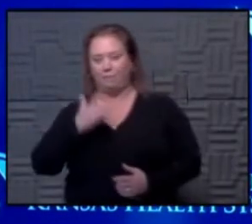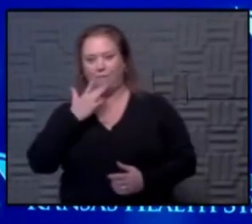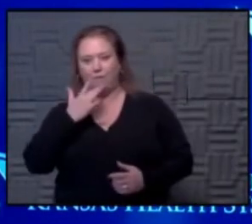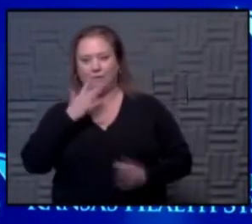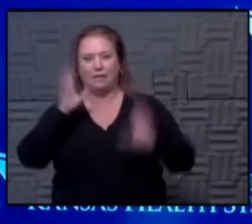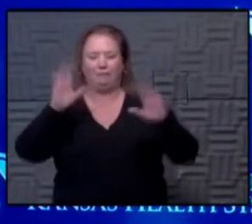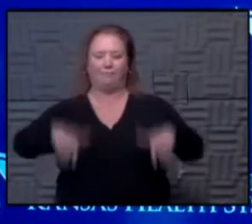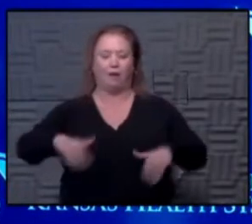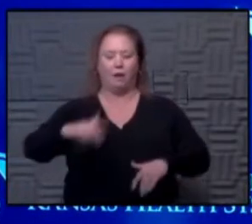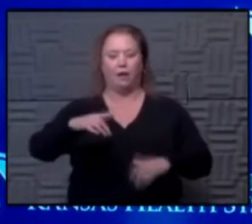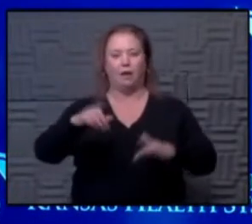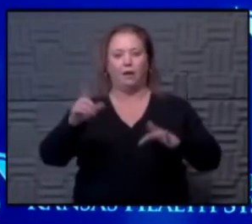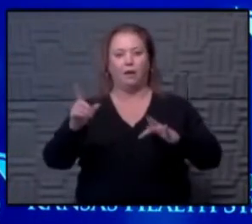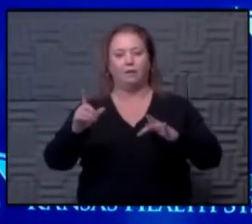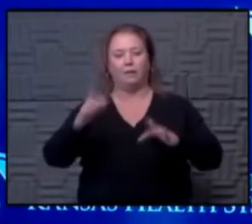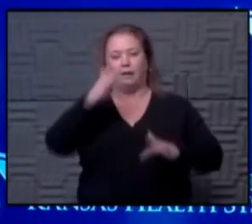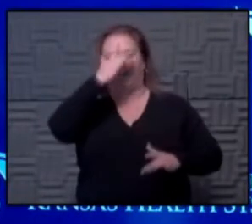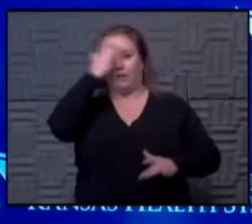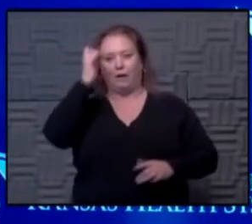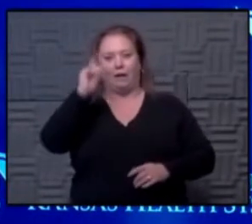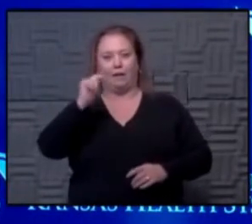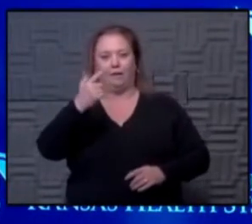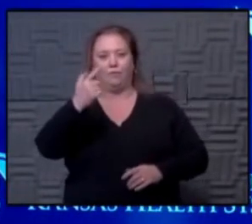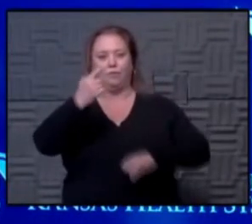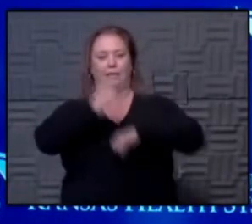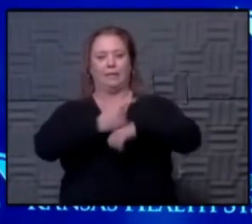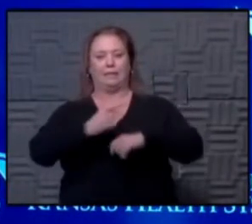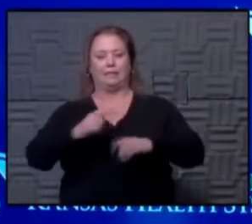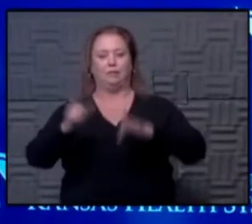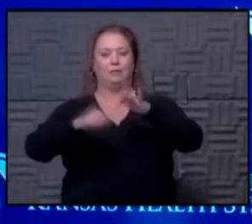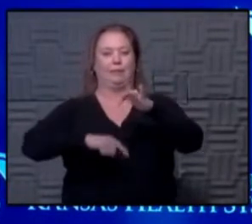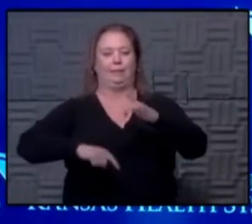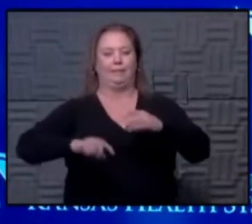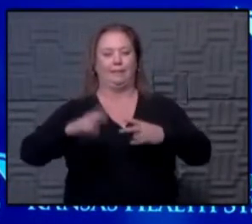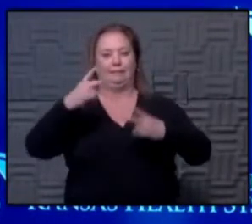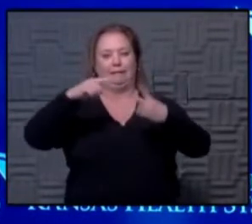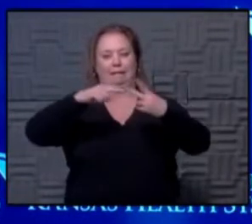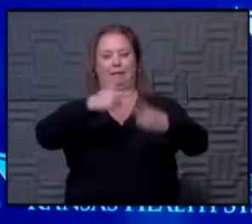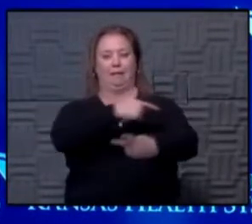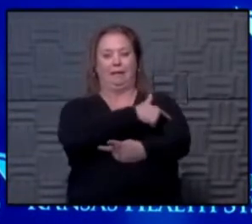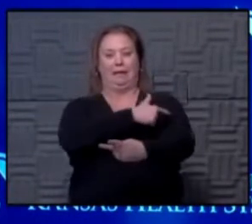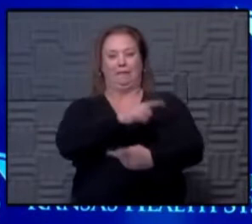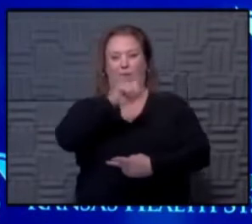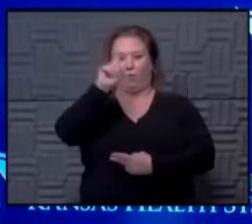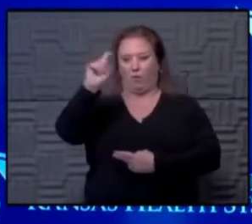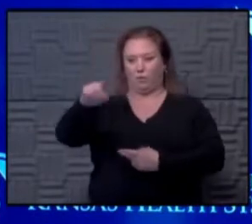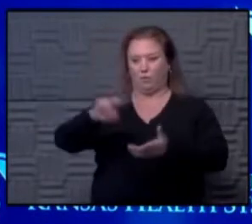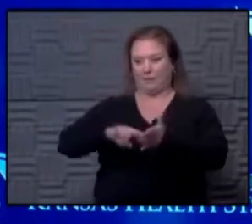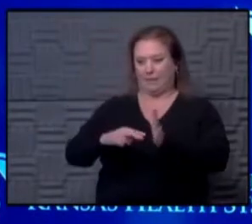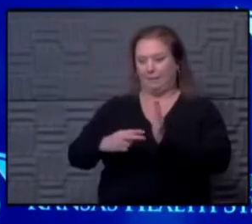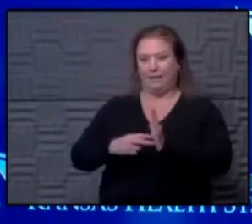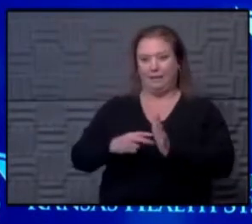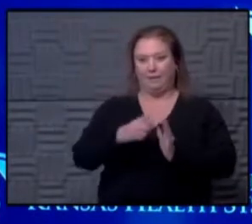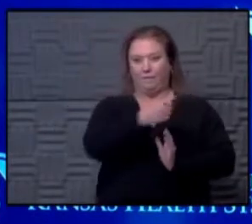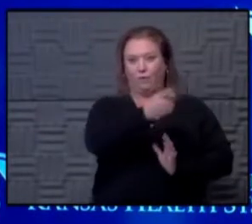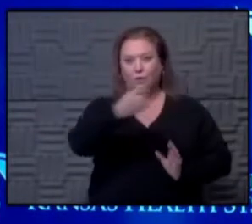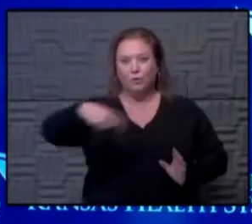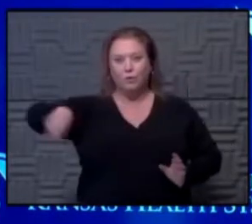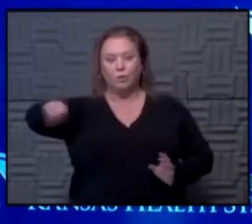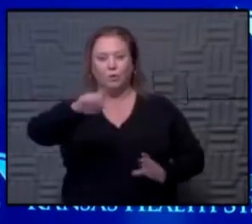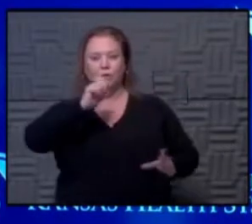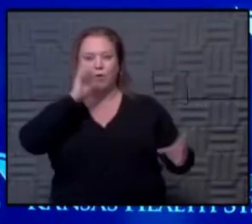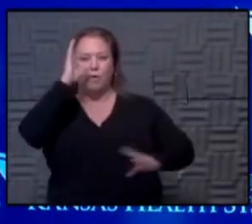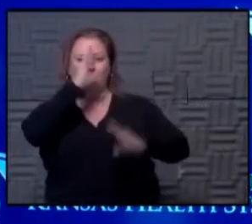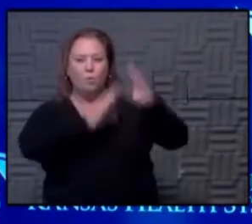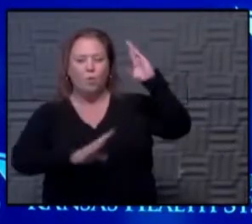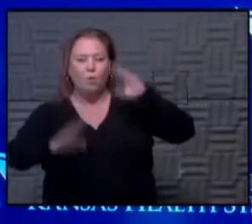than say, oh man, I missed my 21 days, I'm not going to get the second dose. Yep. So if there's a question about what does that mean to each of you, right, don't worry so